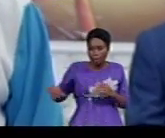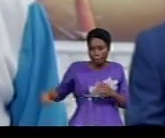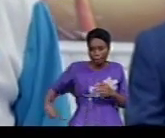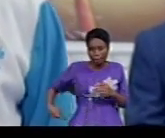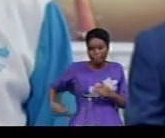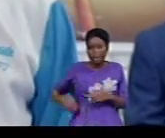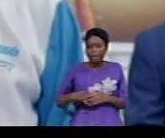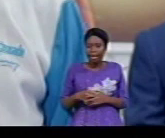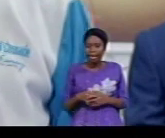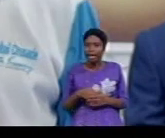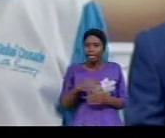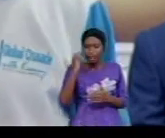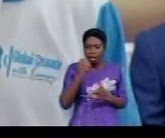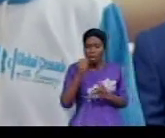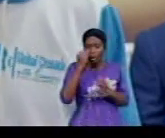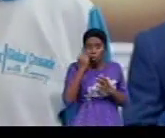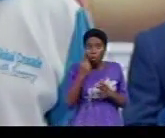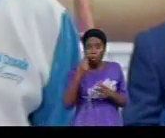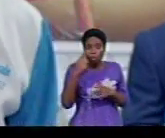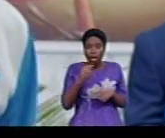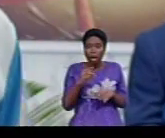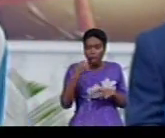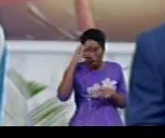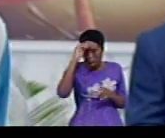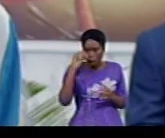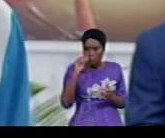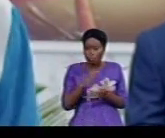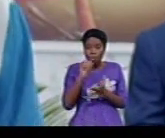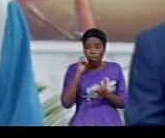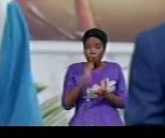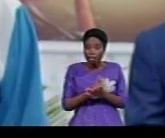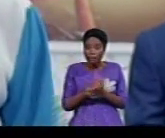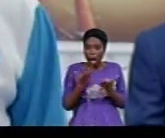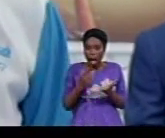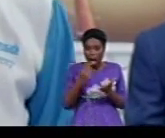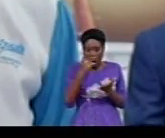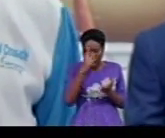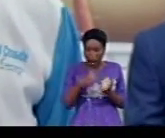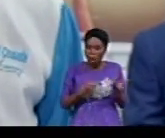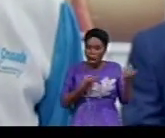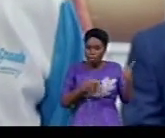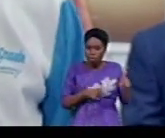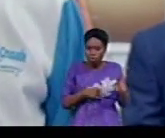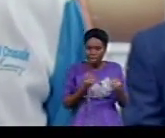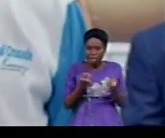woke up my wife. I said, what is happening? Is there ants on this bed? I put on the light, there